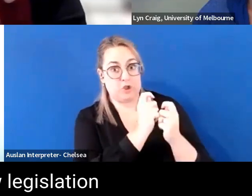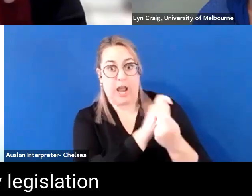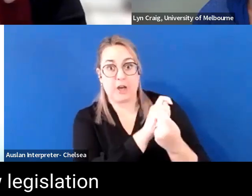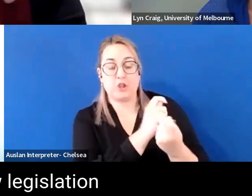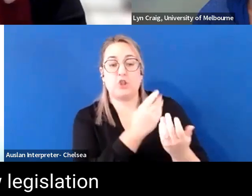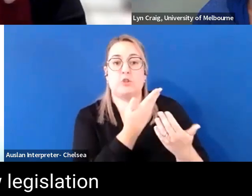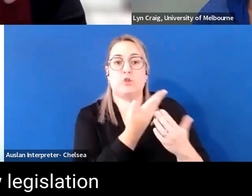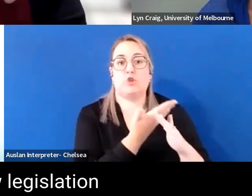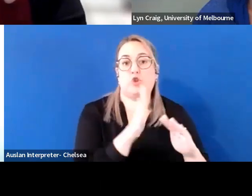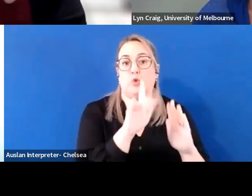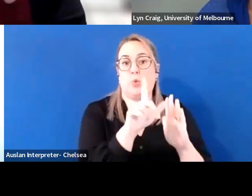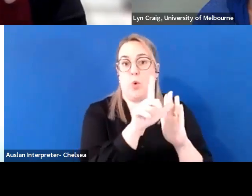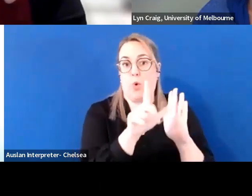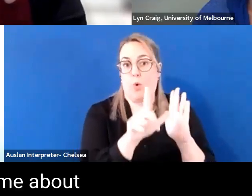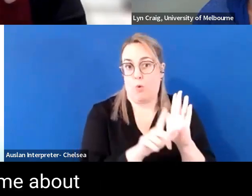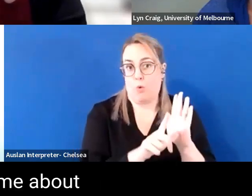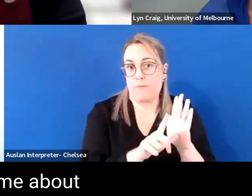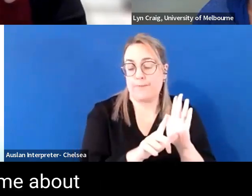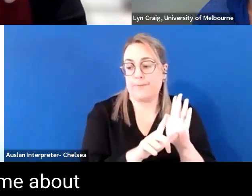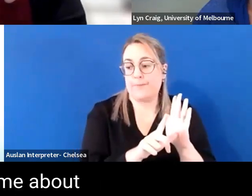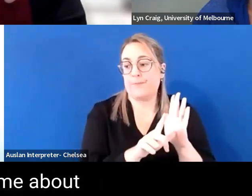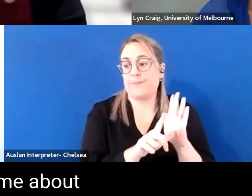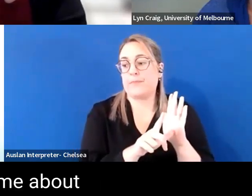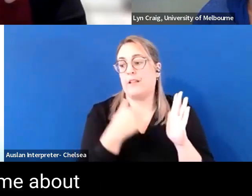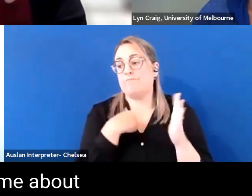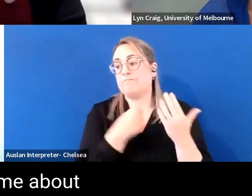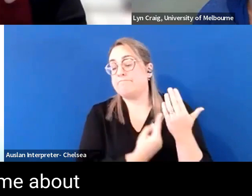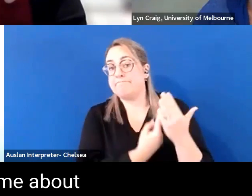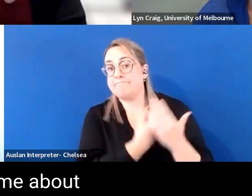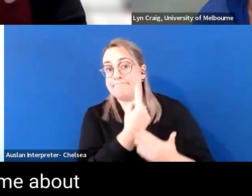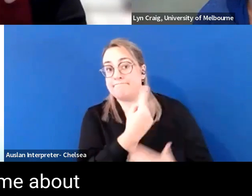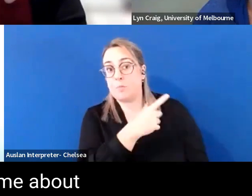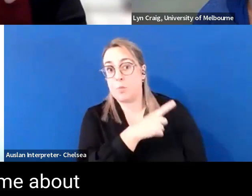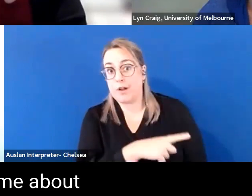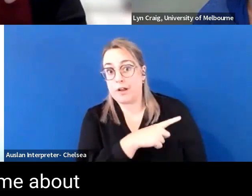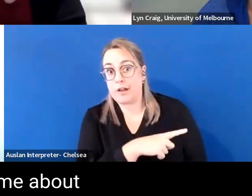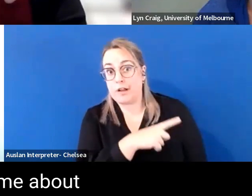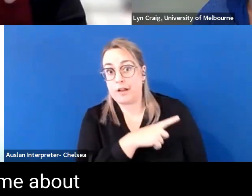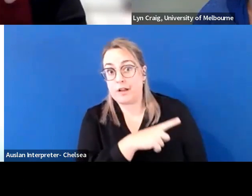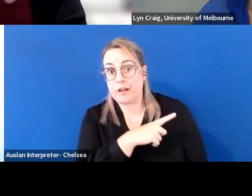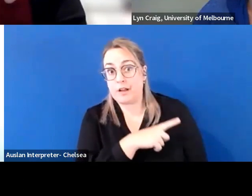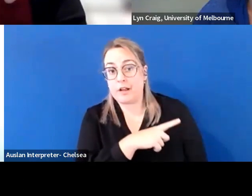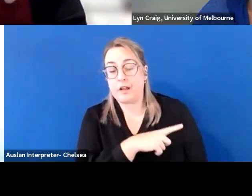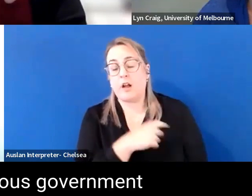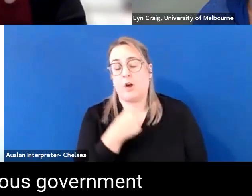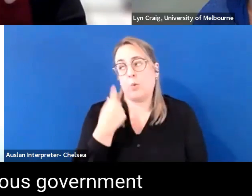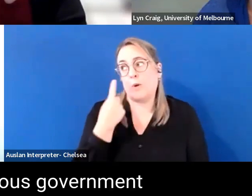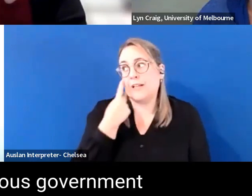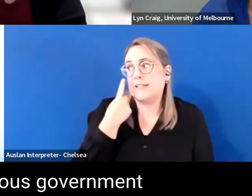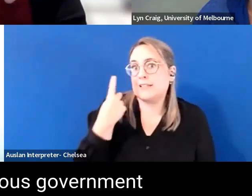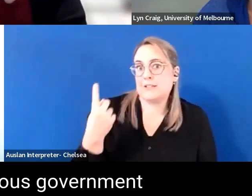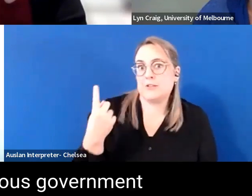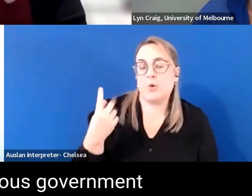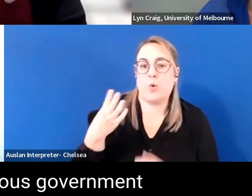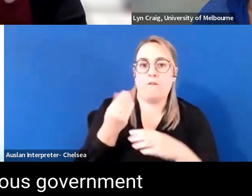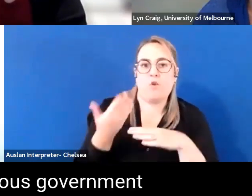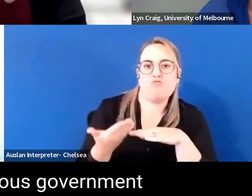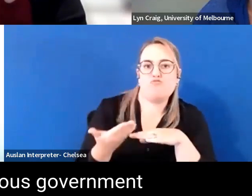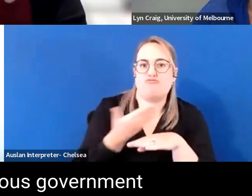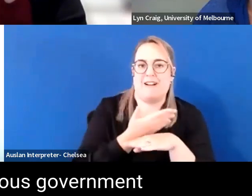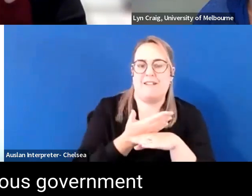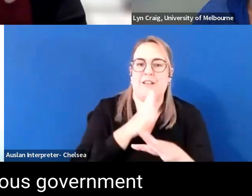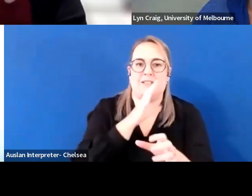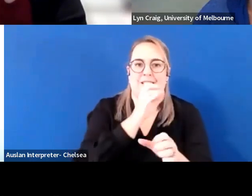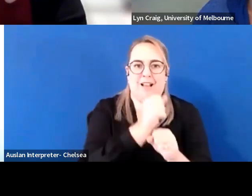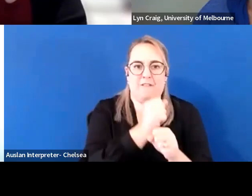legislation in workplaces. I mean, that came about because of, what we saw under the previous government, and